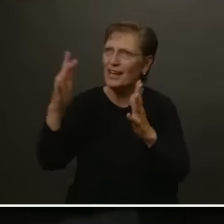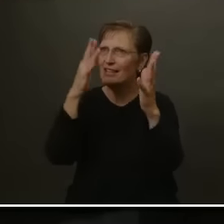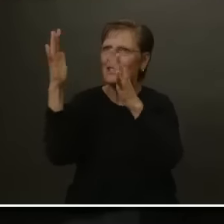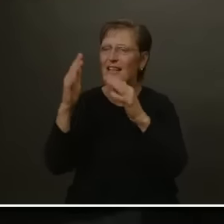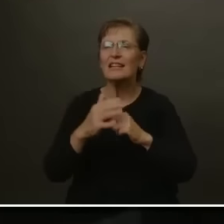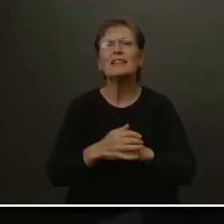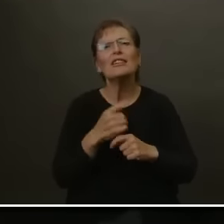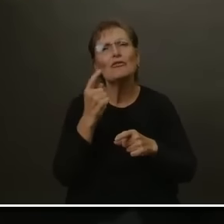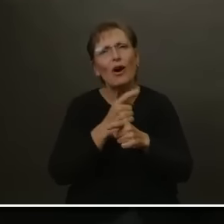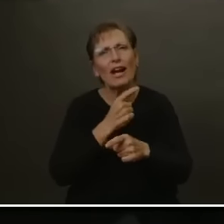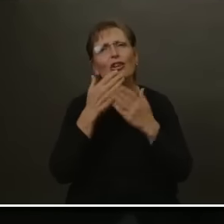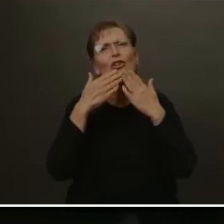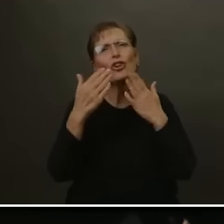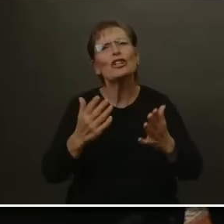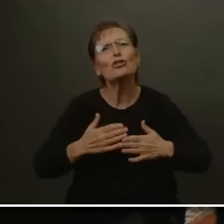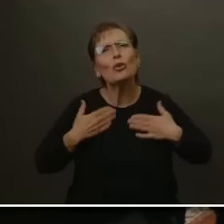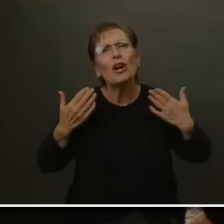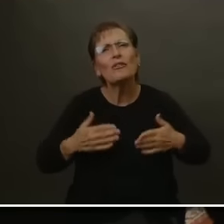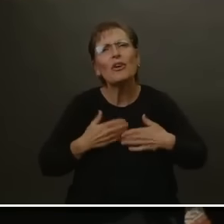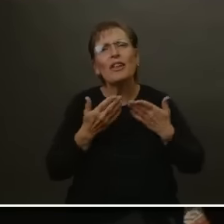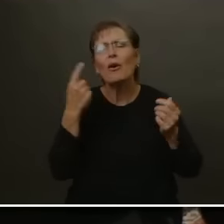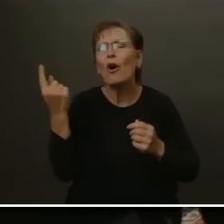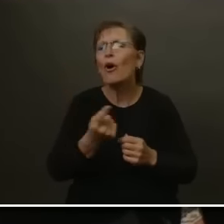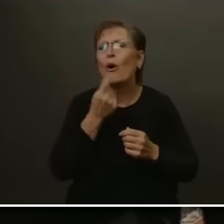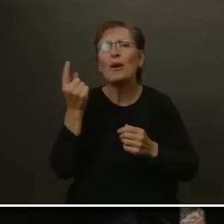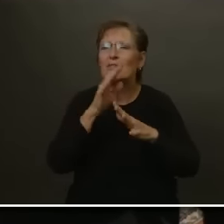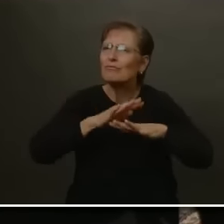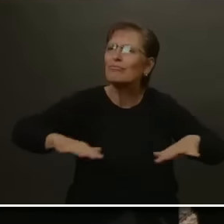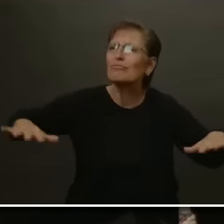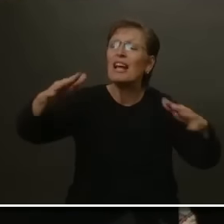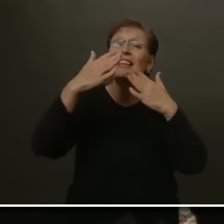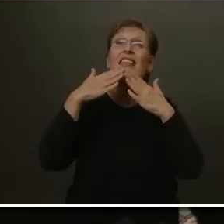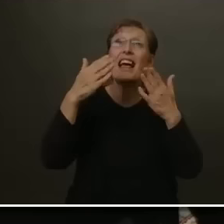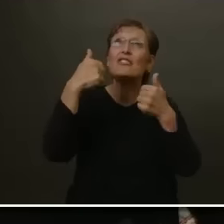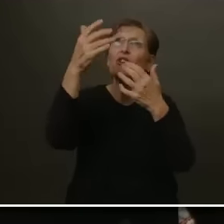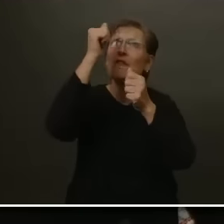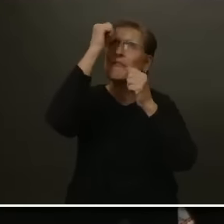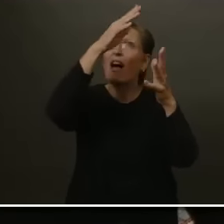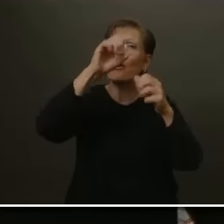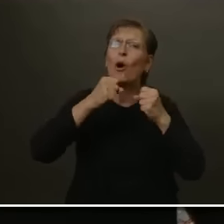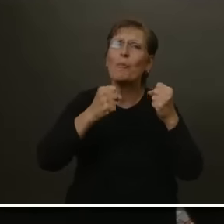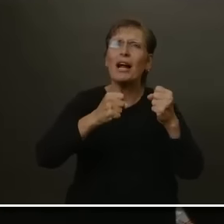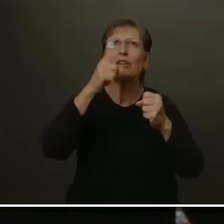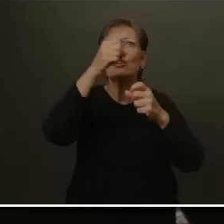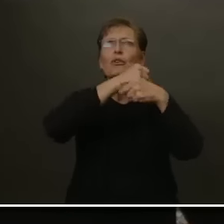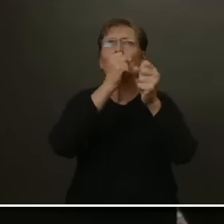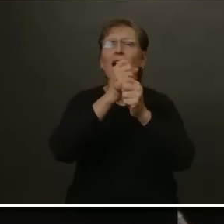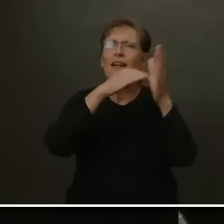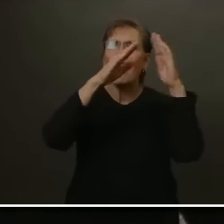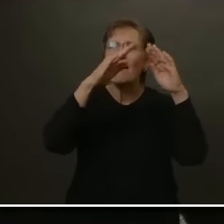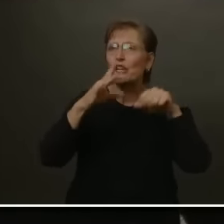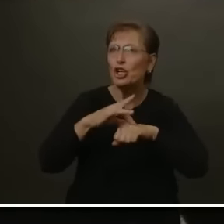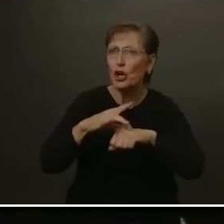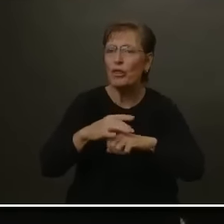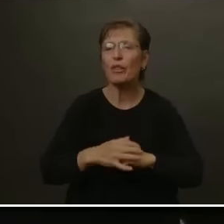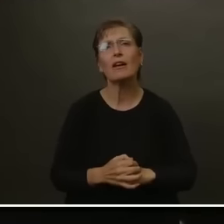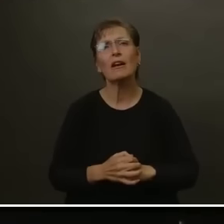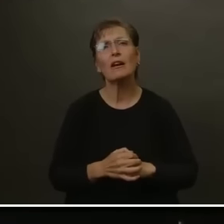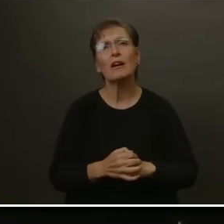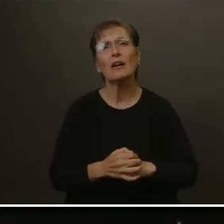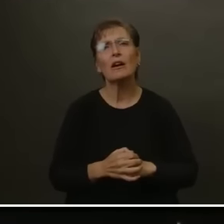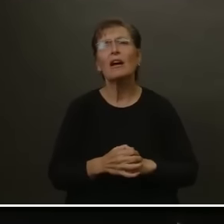It is right and a good and joyful thing always and everywhere to give thanks to you, Father Almighty, Creator of heaven and earth.